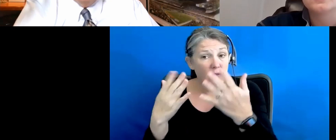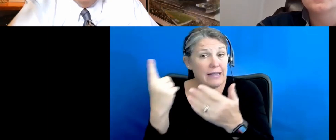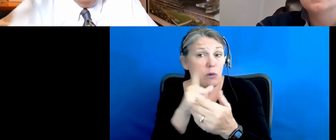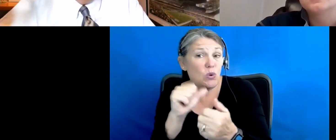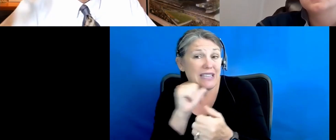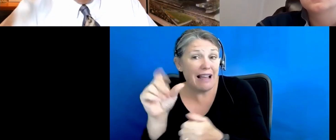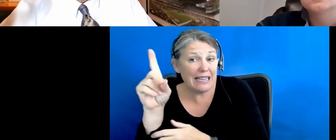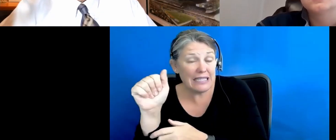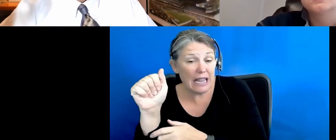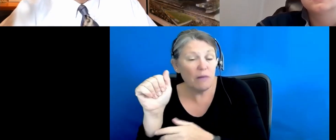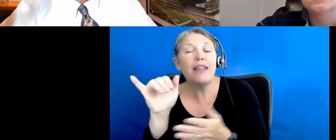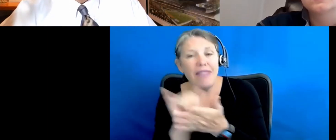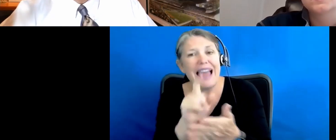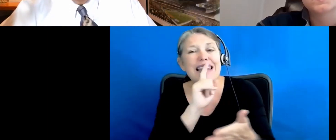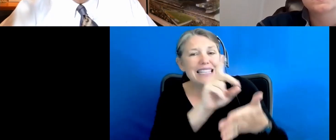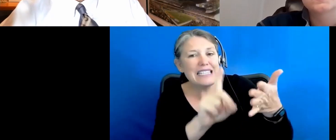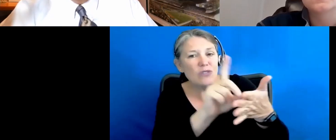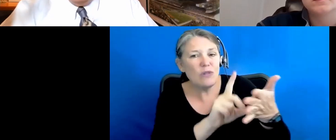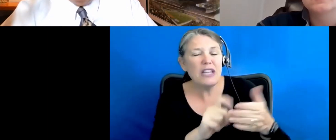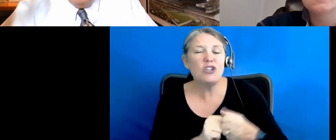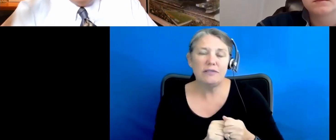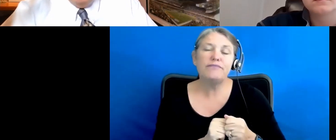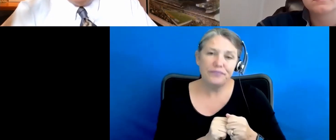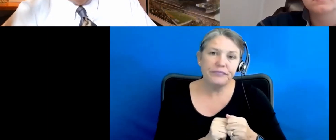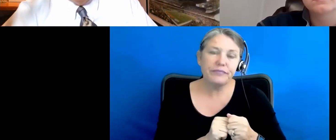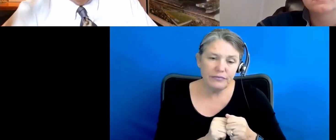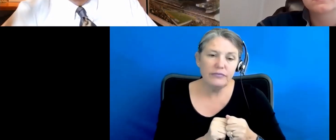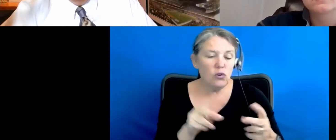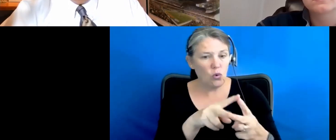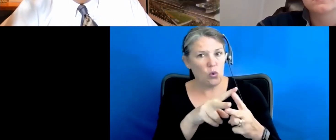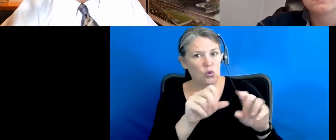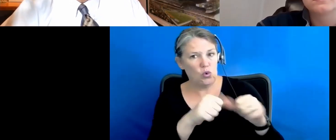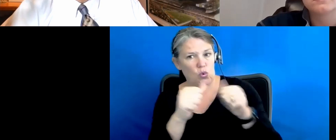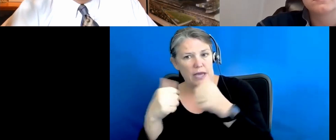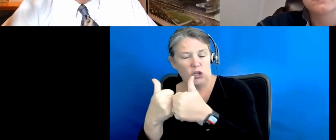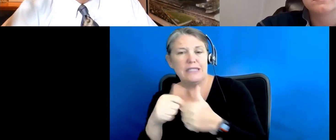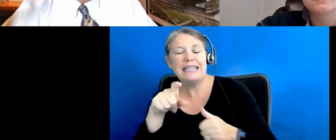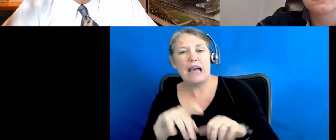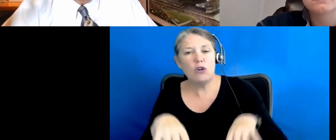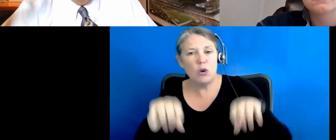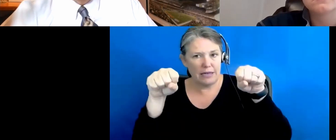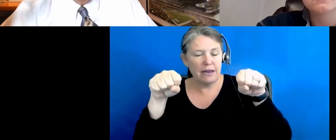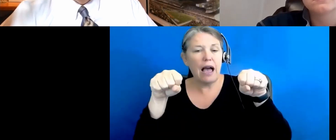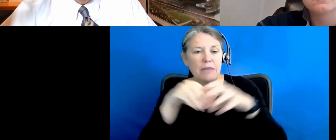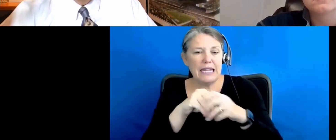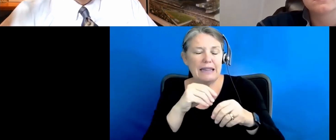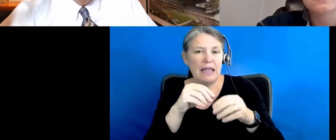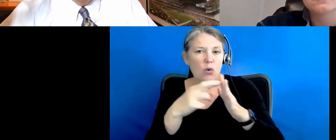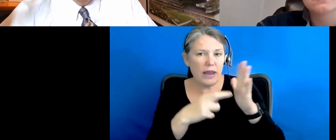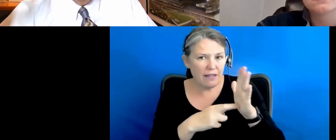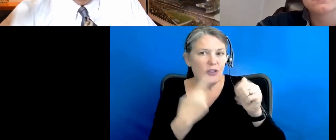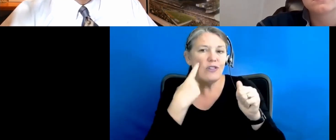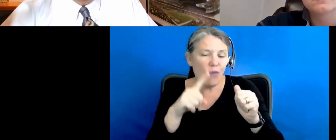not disabled, that is discrimination. So those two agencies then have to adopt those in their regulations for